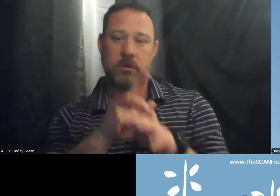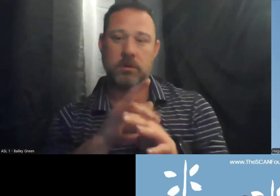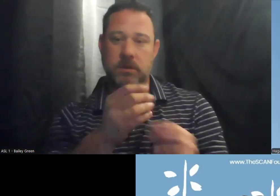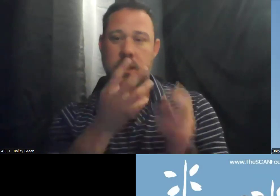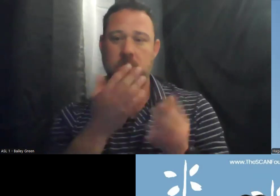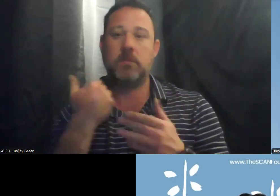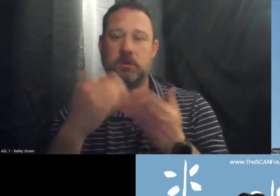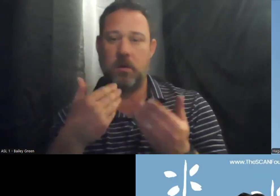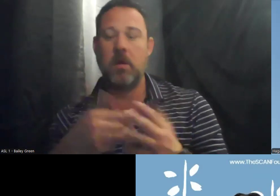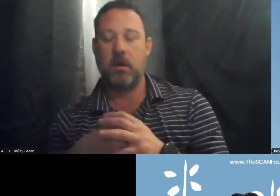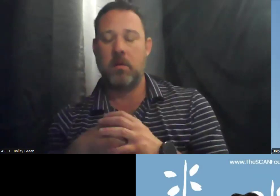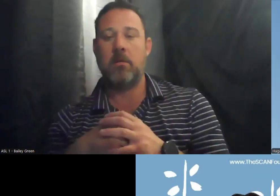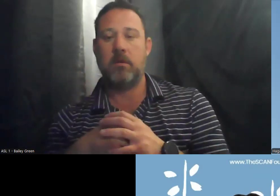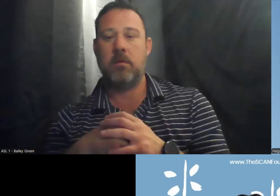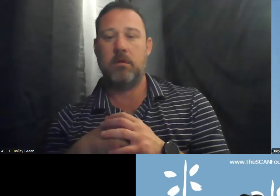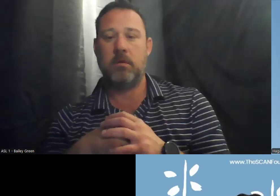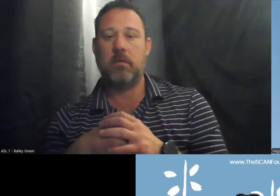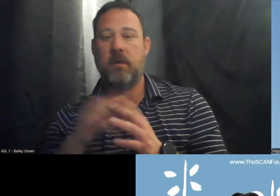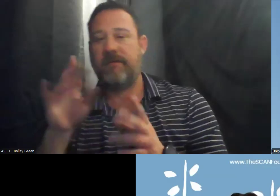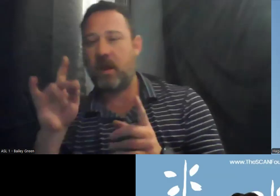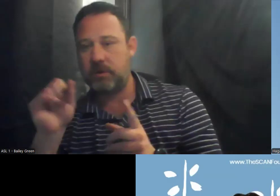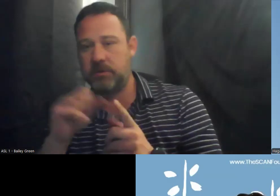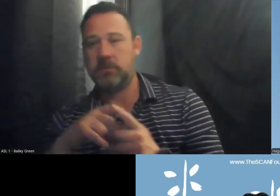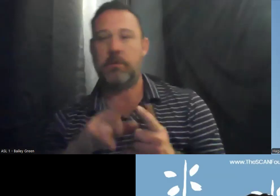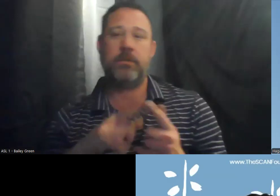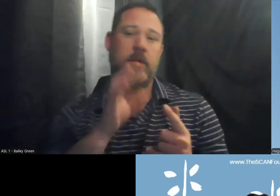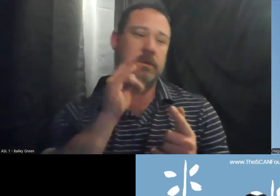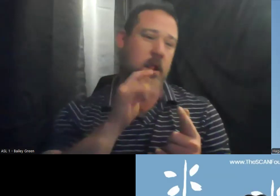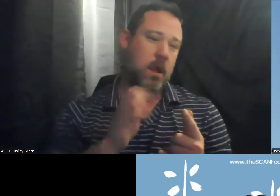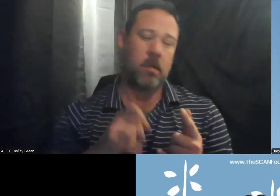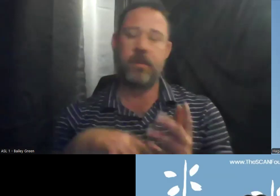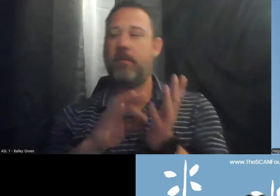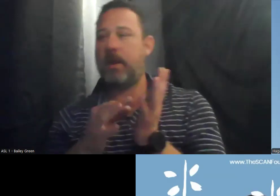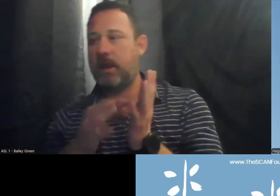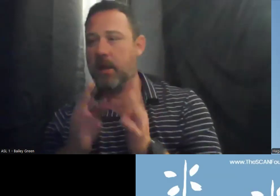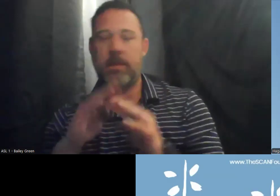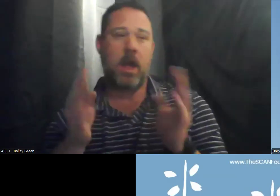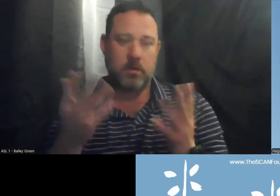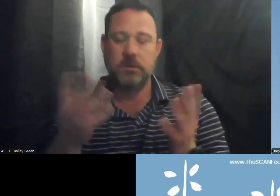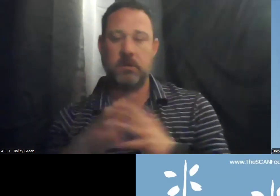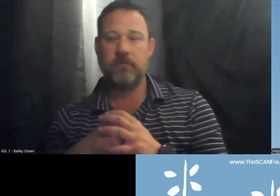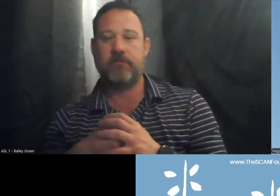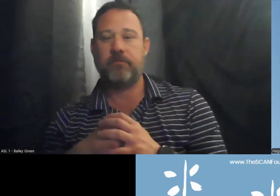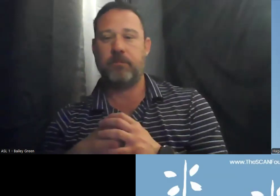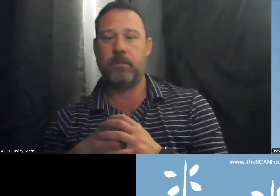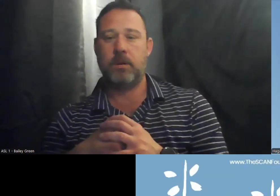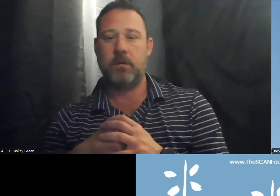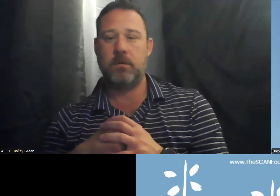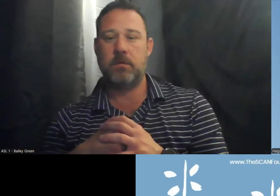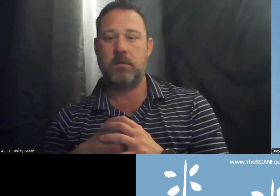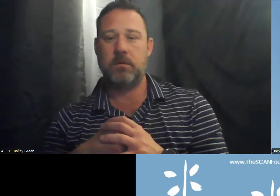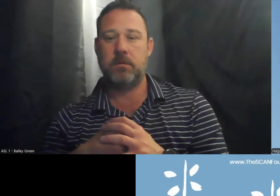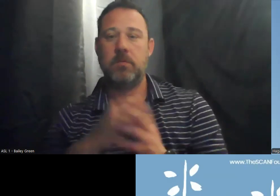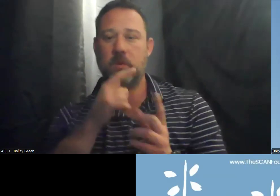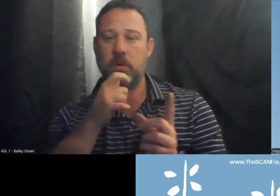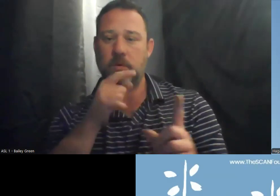what's going on in the veterans area, and the telehealth, and the Medicaid, and the housing. You know, who's the people we